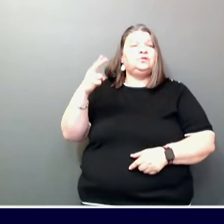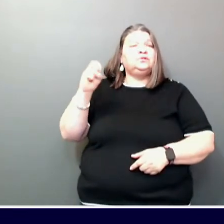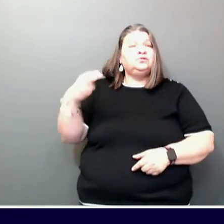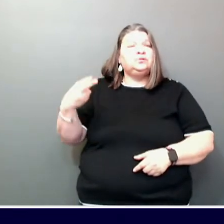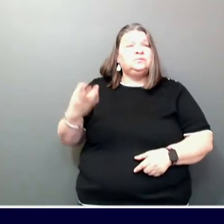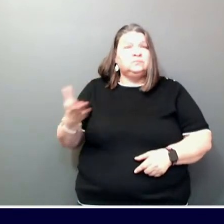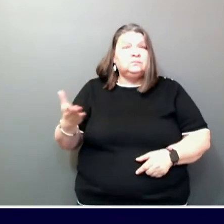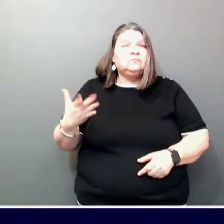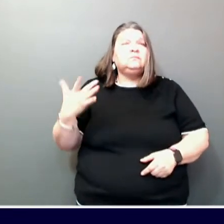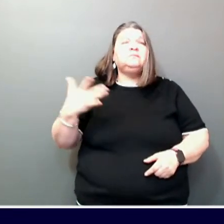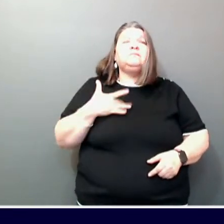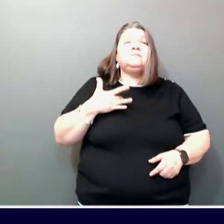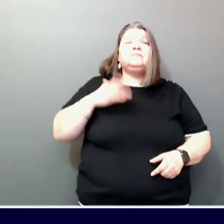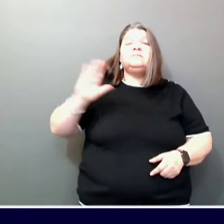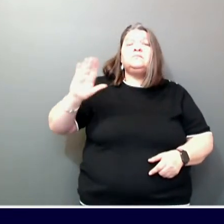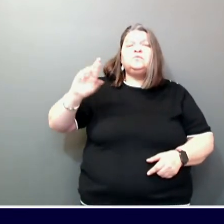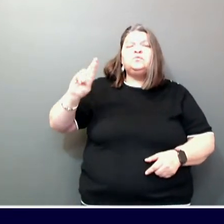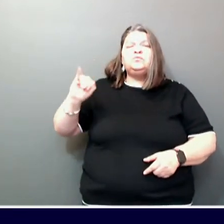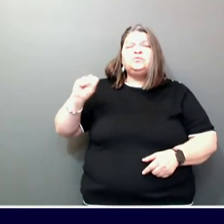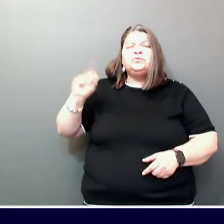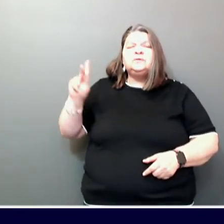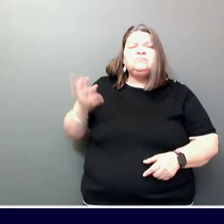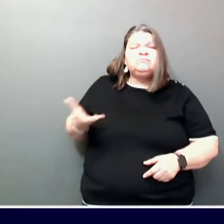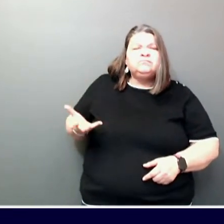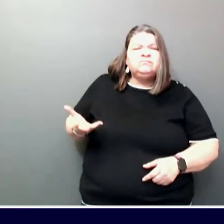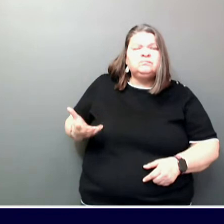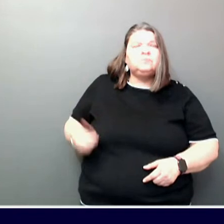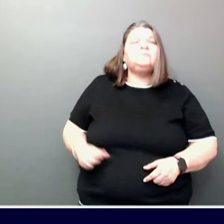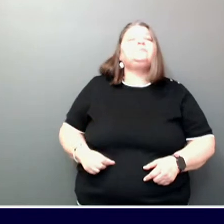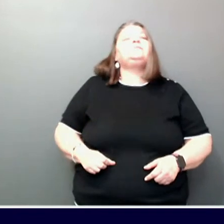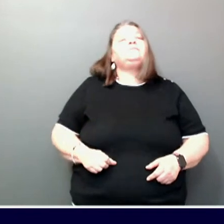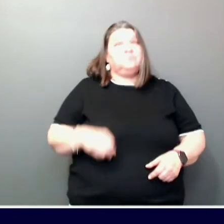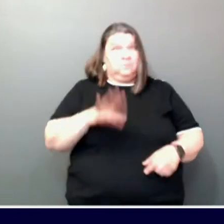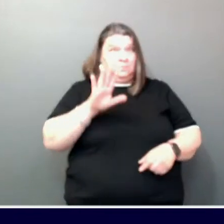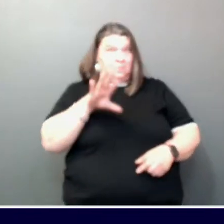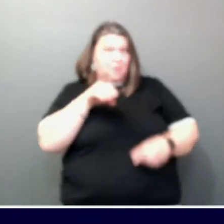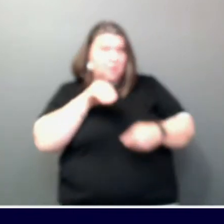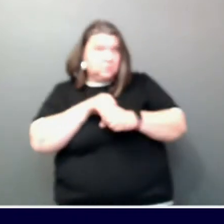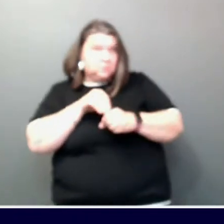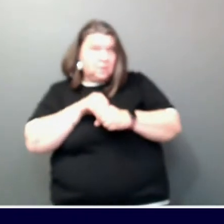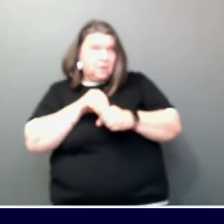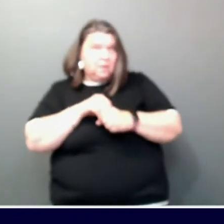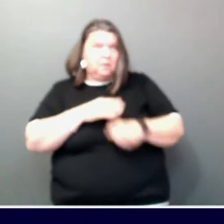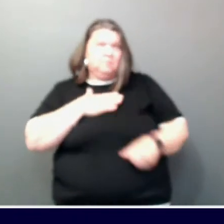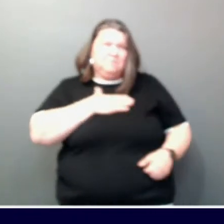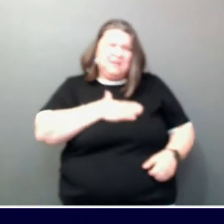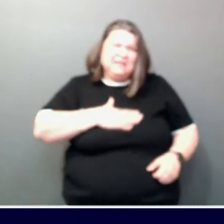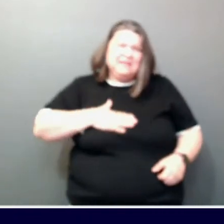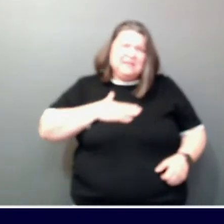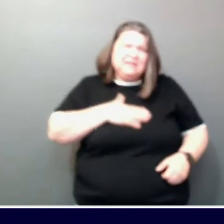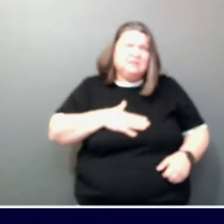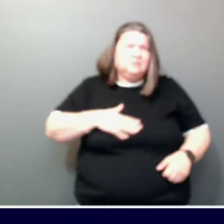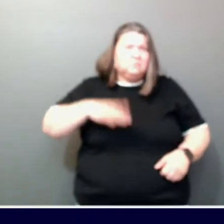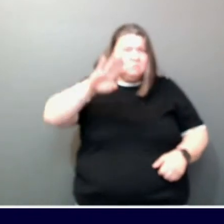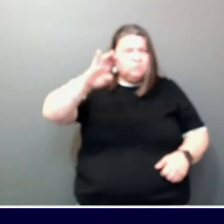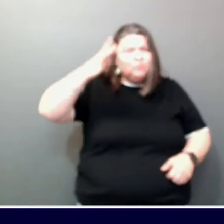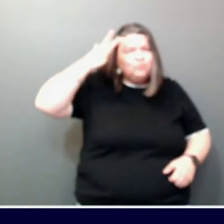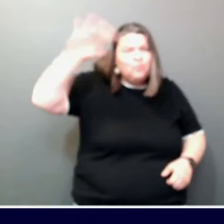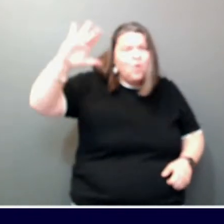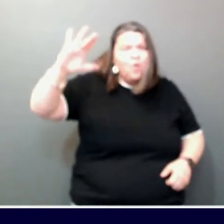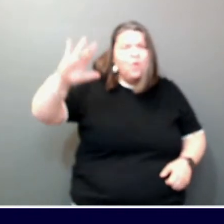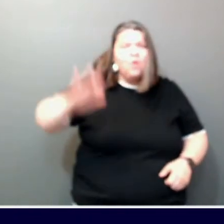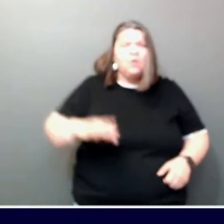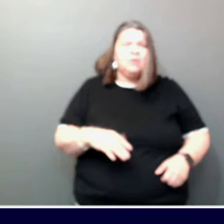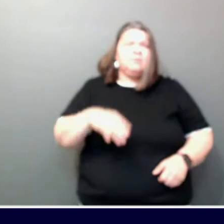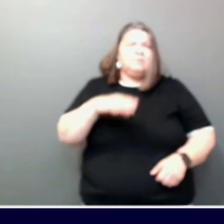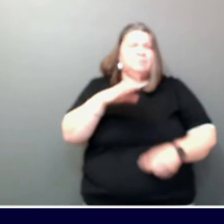we're recommending that folks be smart, be prudent. It's what folks in Maine have done throughout the pandemic. One of the best things, although the tournament's coming up,